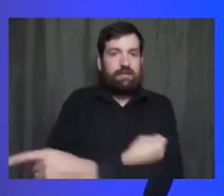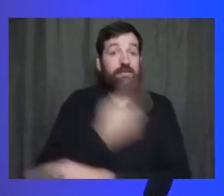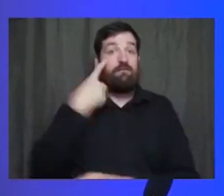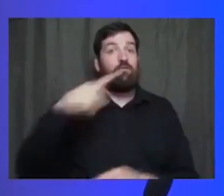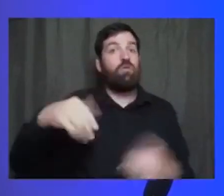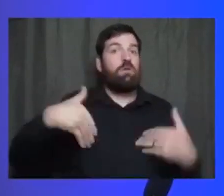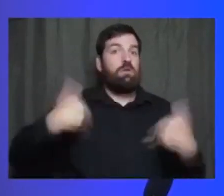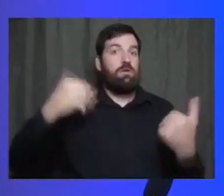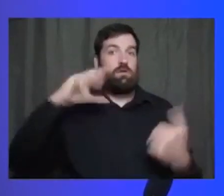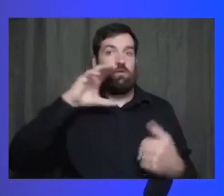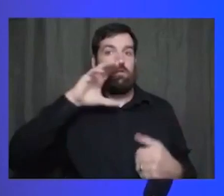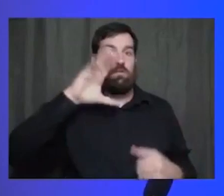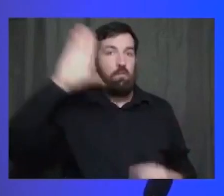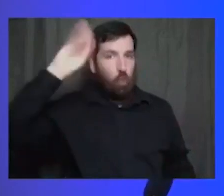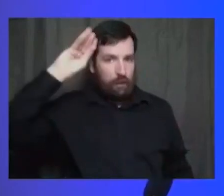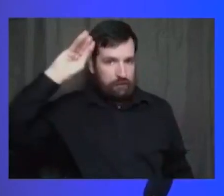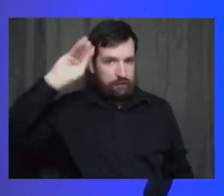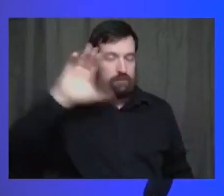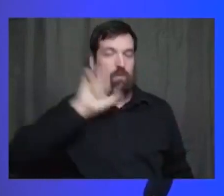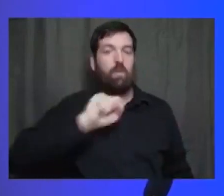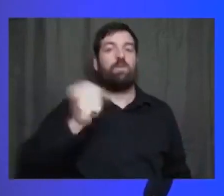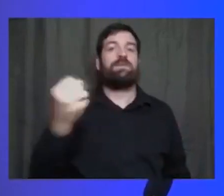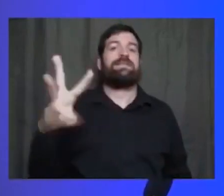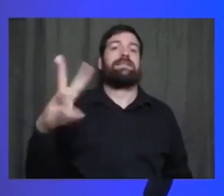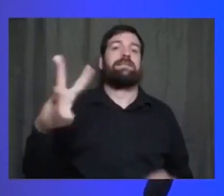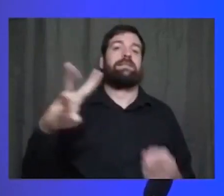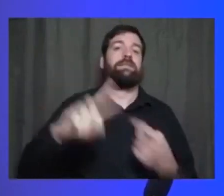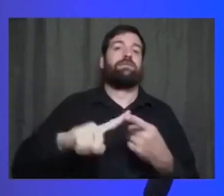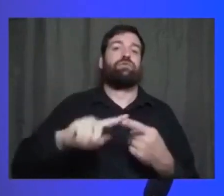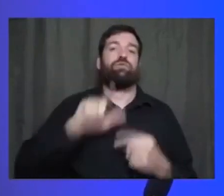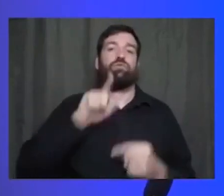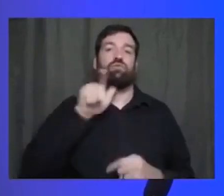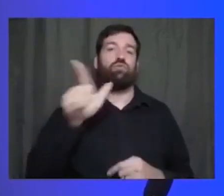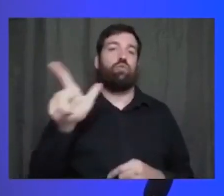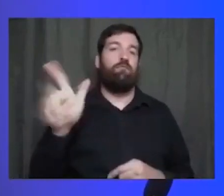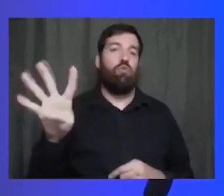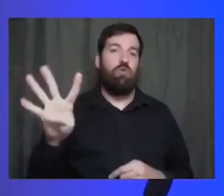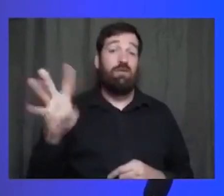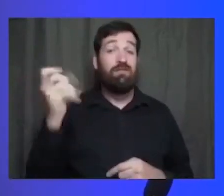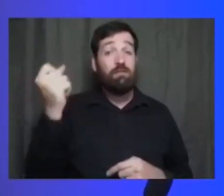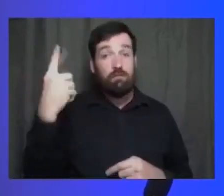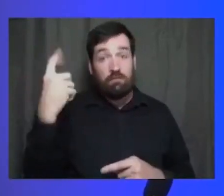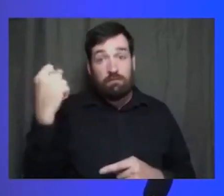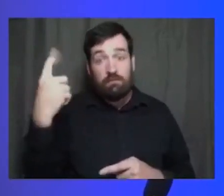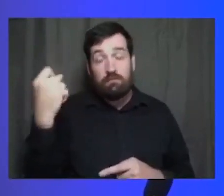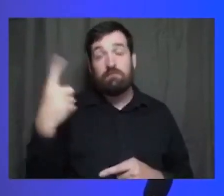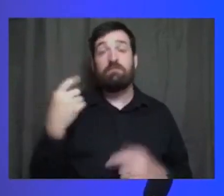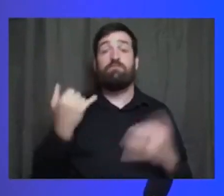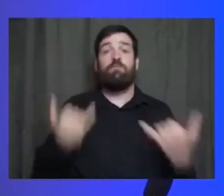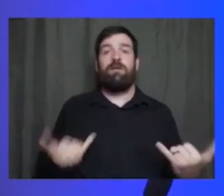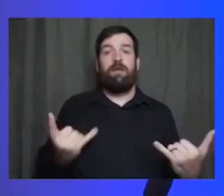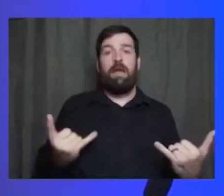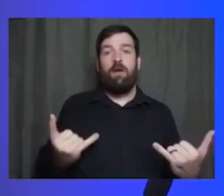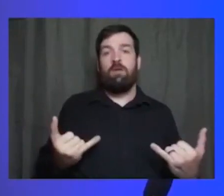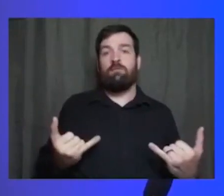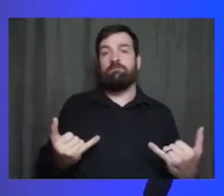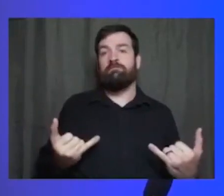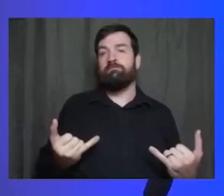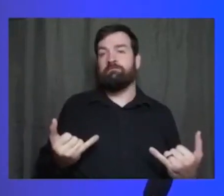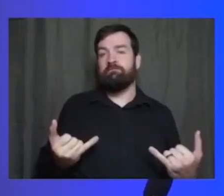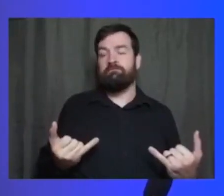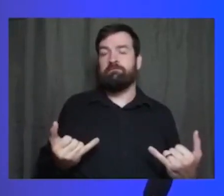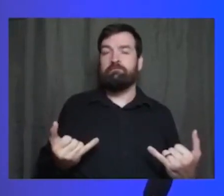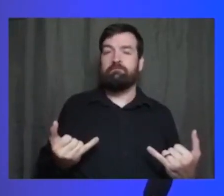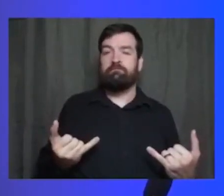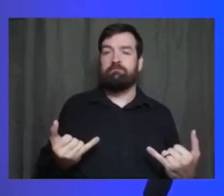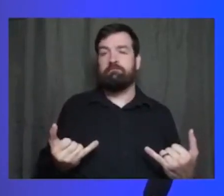16 to 24-year-old age range. But I want to stress that at this time, it looks like it might be somewhere